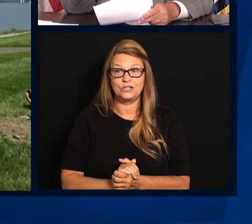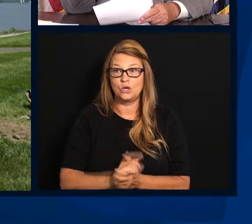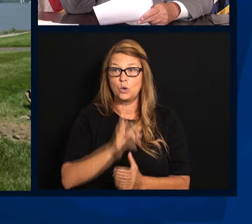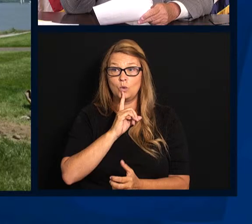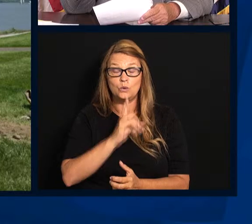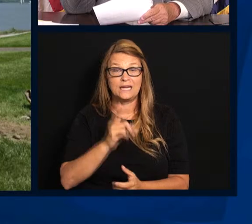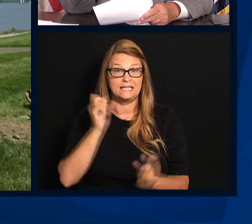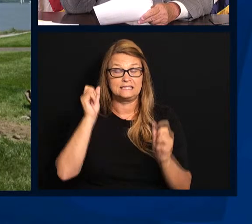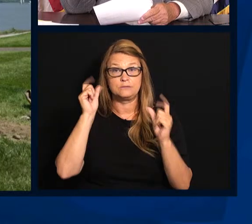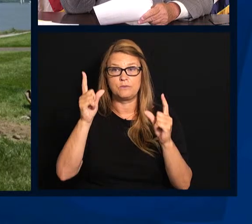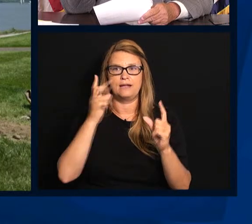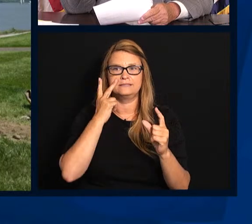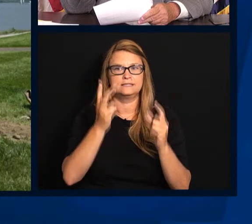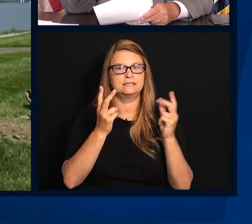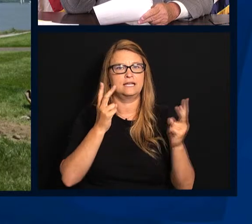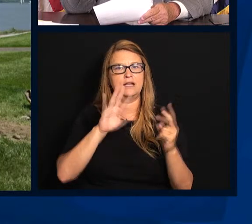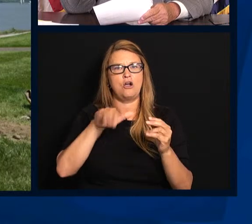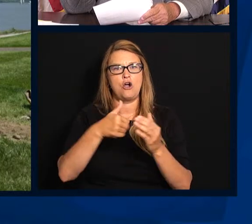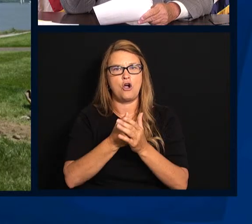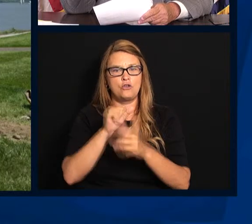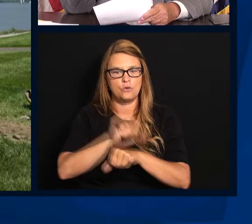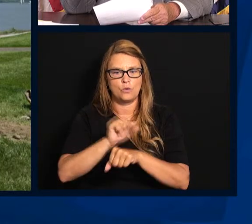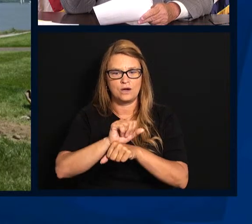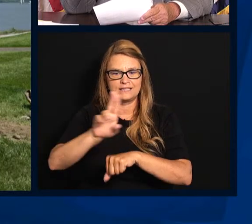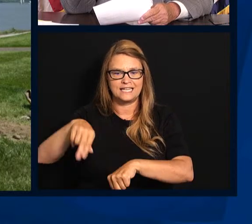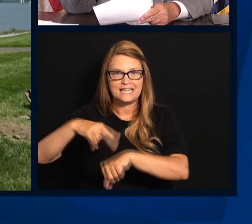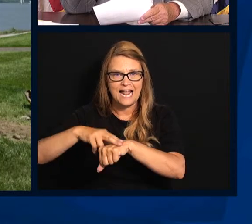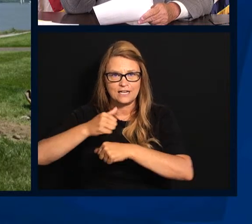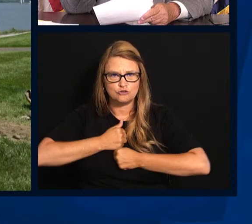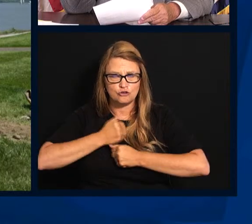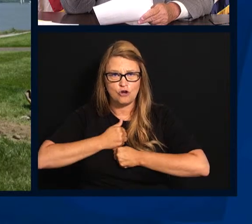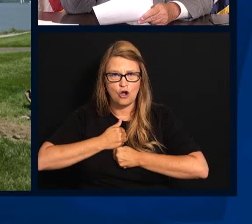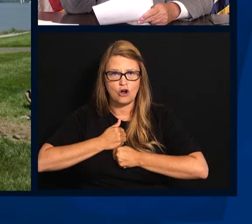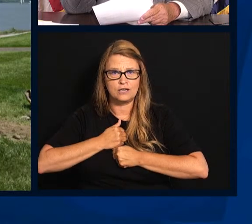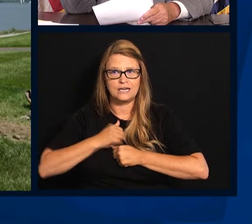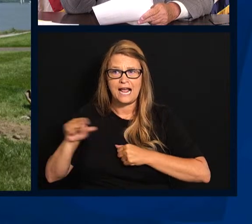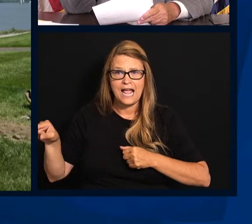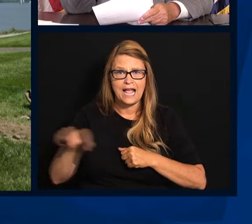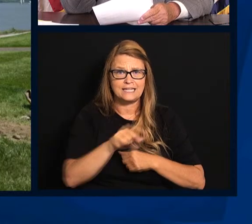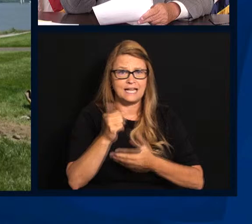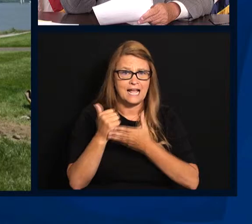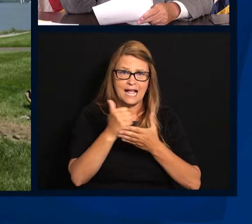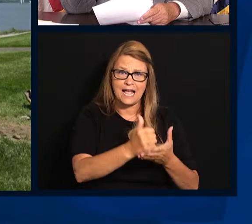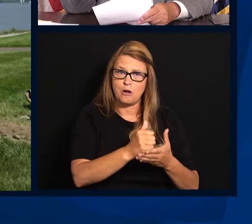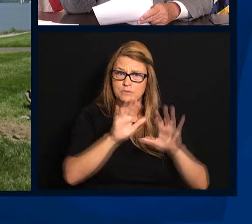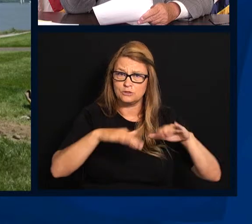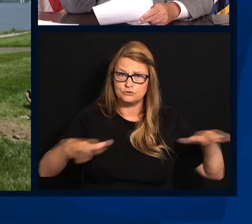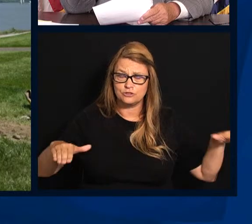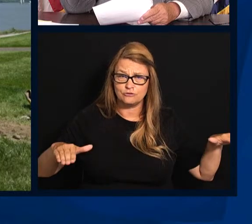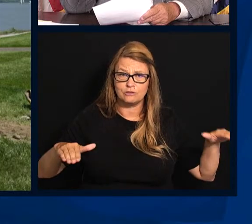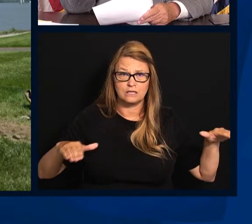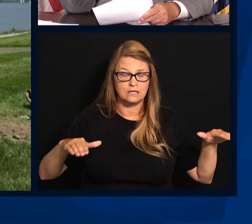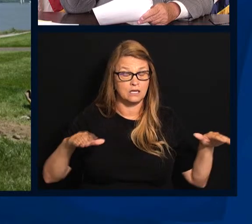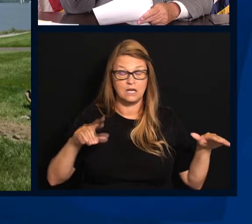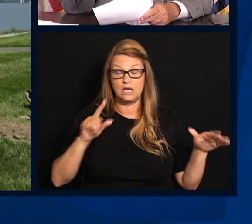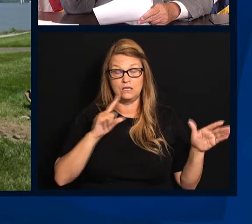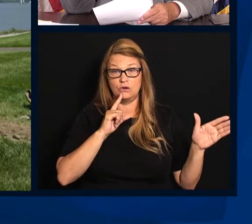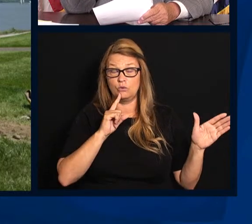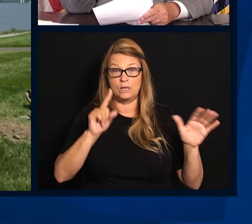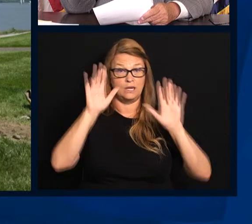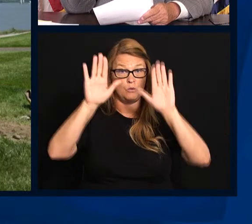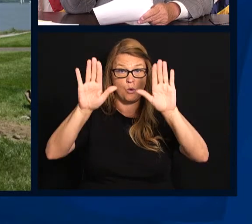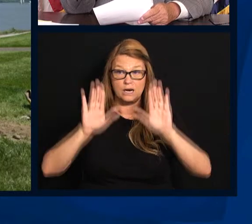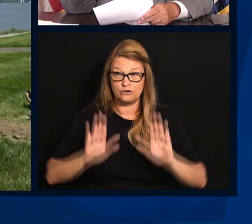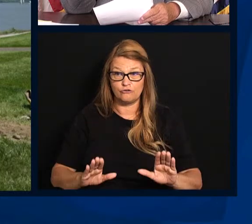work that our National Guard and all these folks are doing to help those kids. And they are just